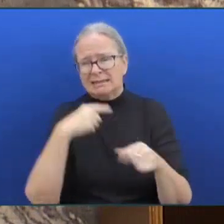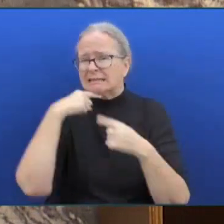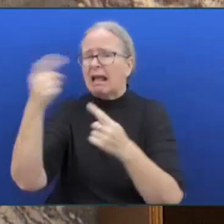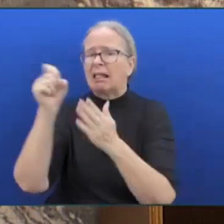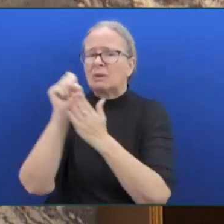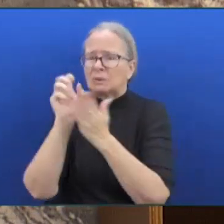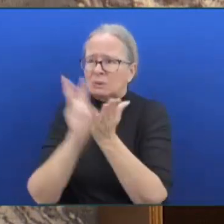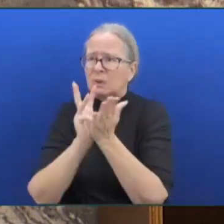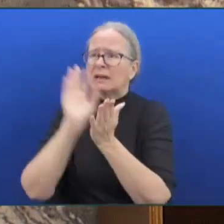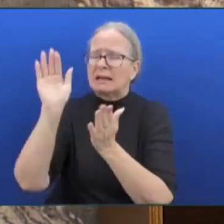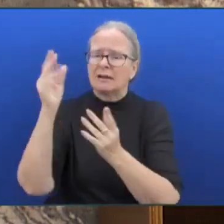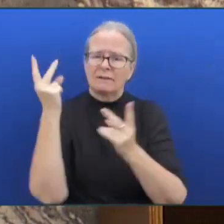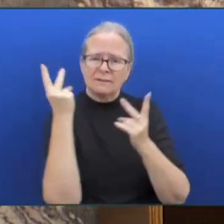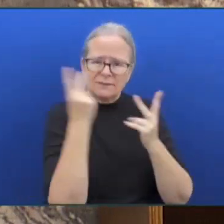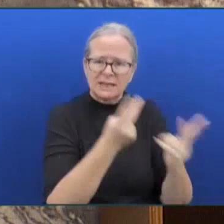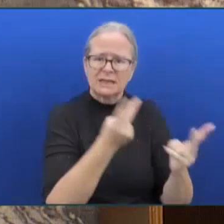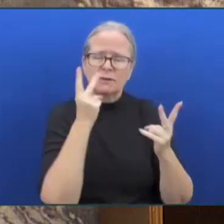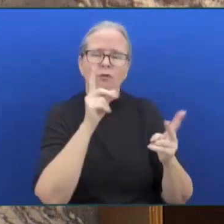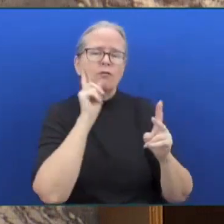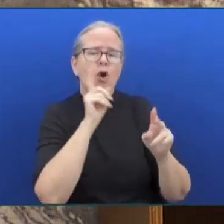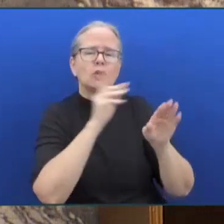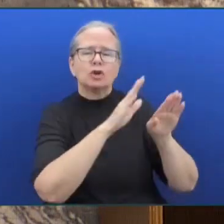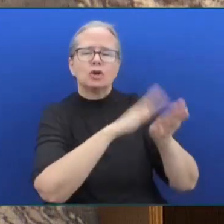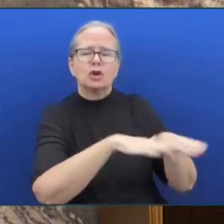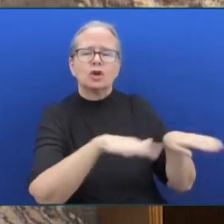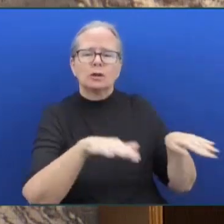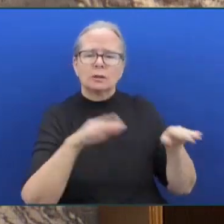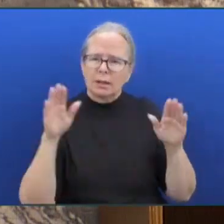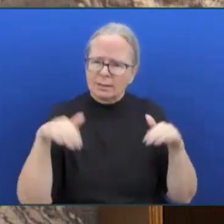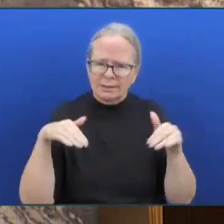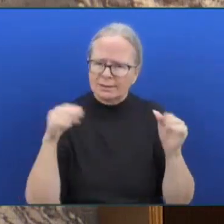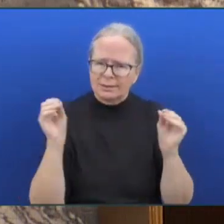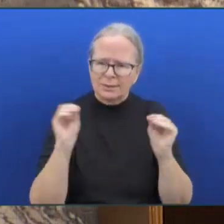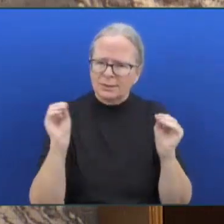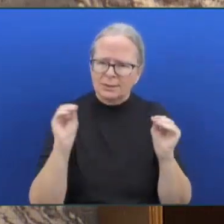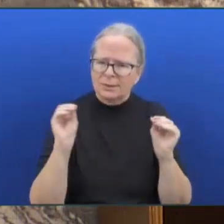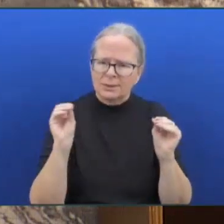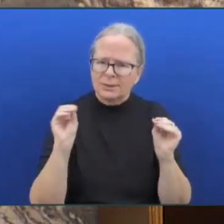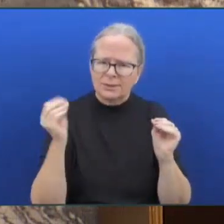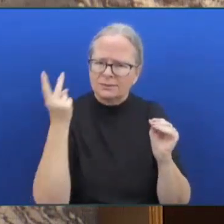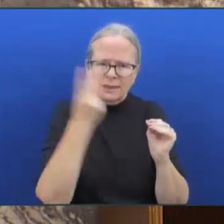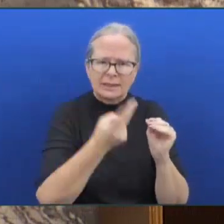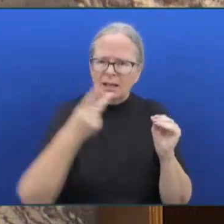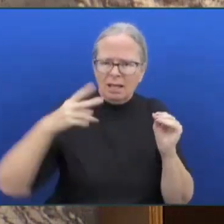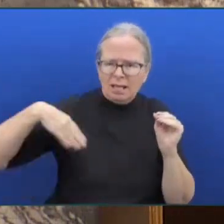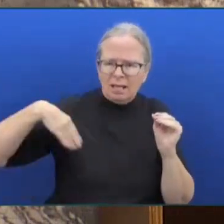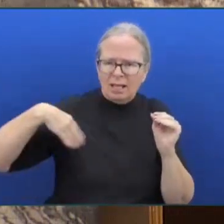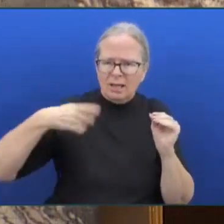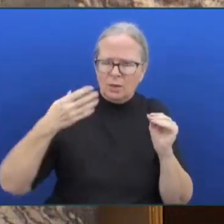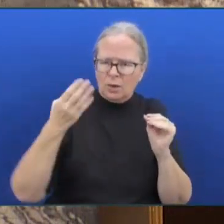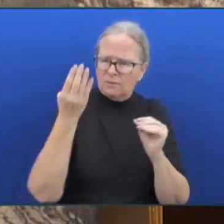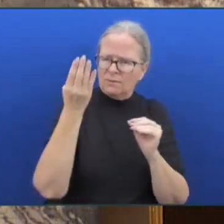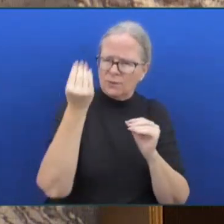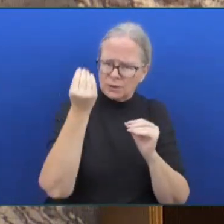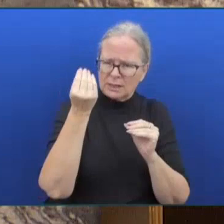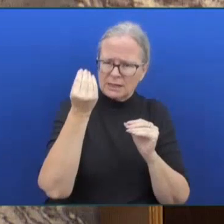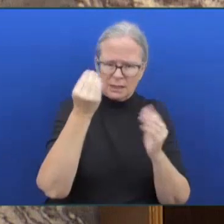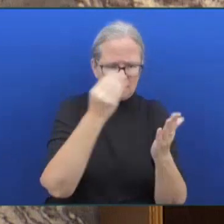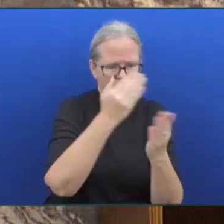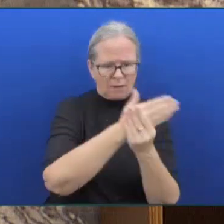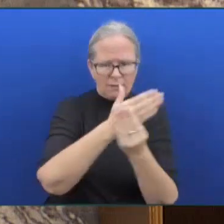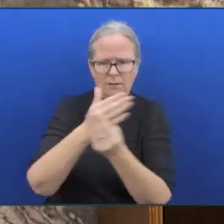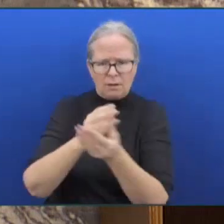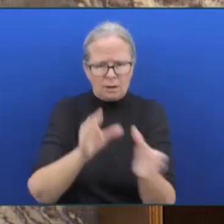care in all 14 files reviewed. Surely this must be the final straw for a